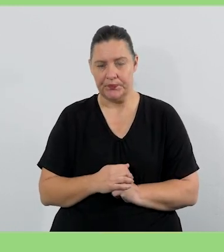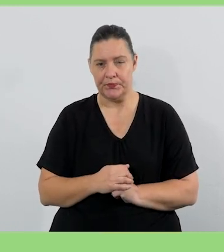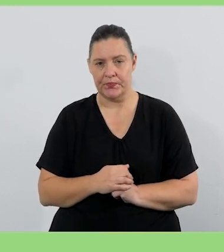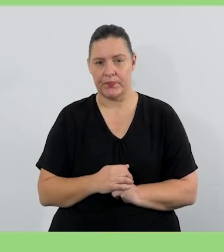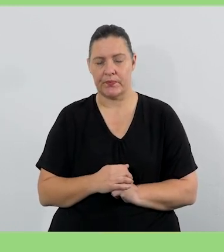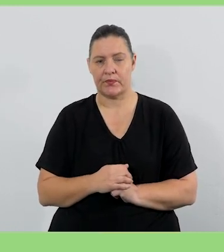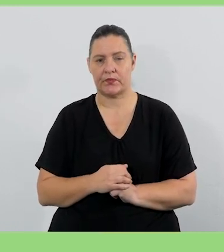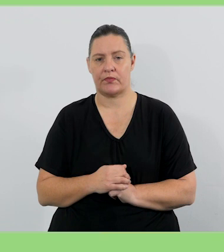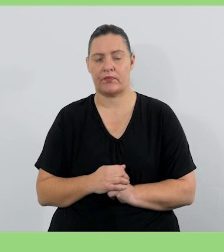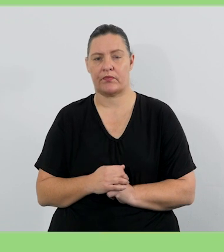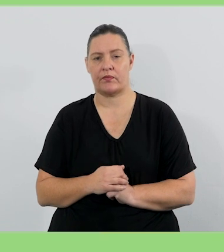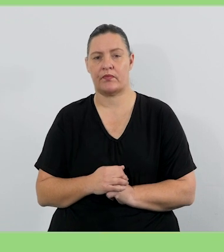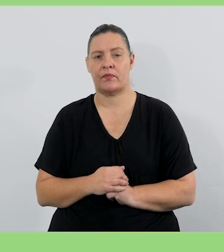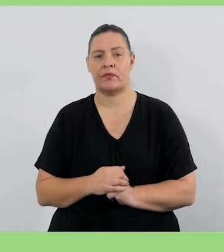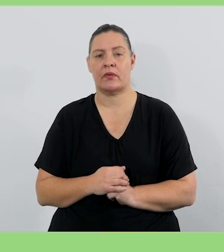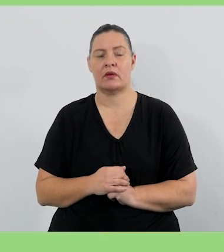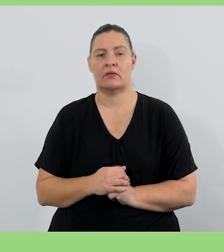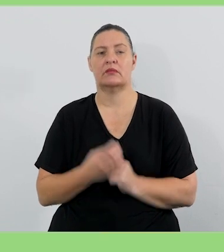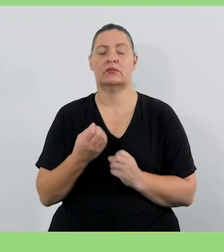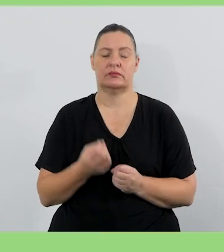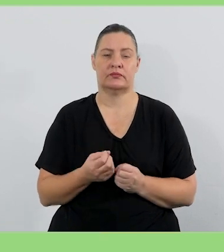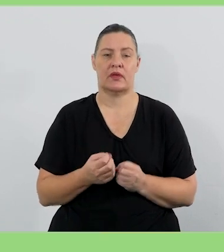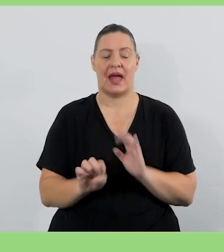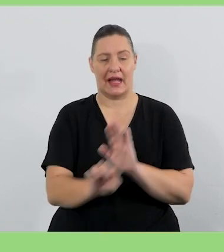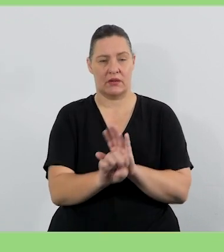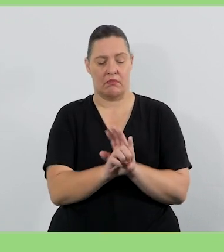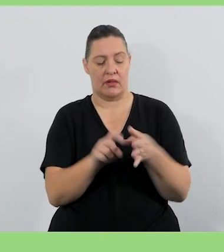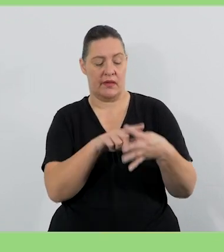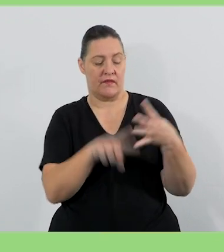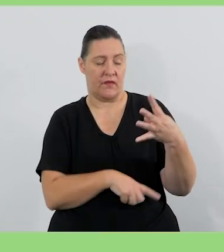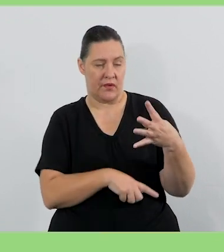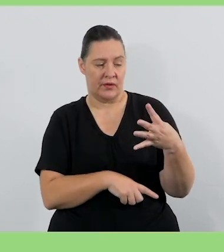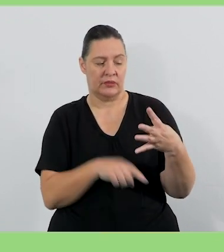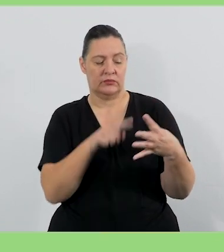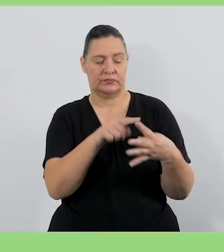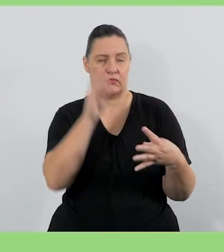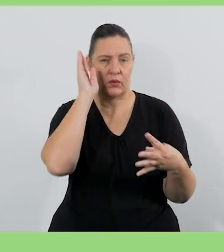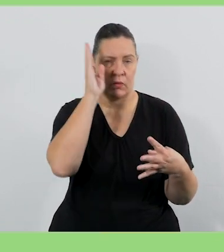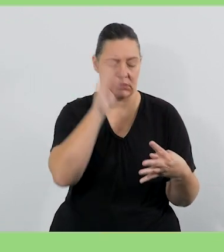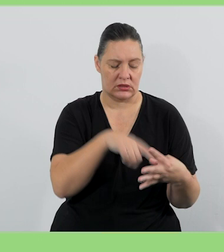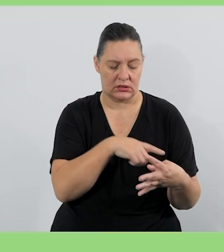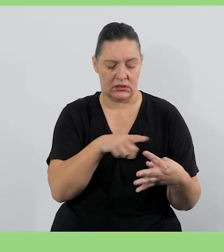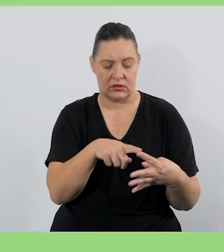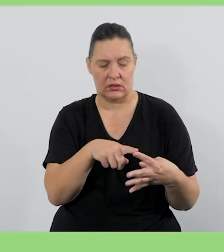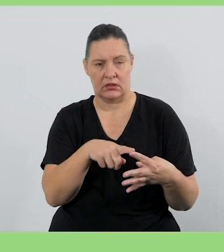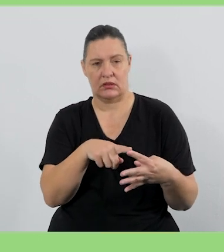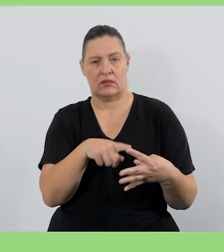what herbivores are, animals that feed on plants. Now, our first example of that is the